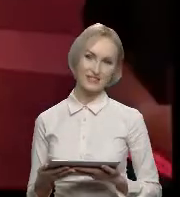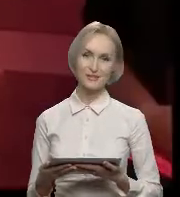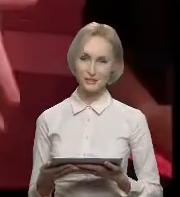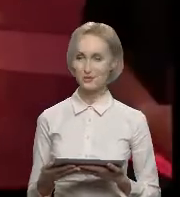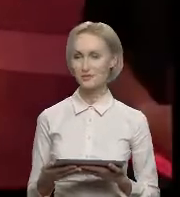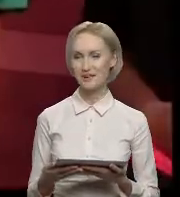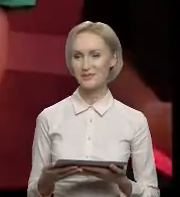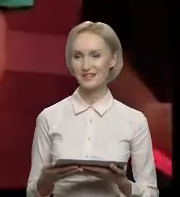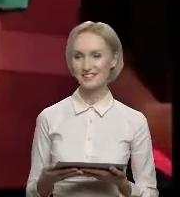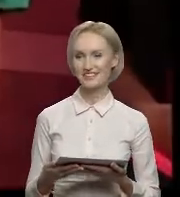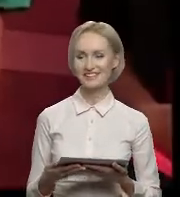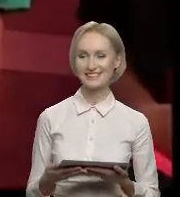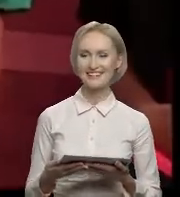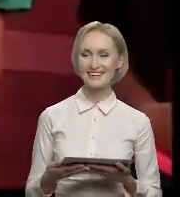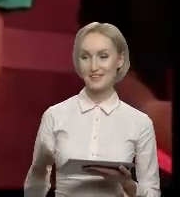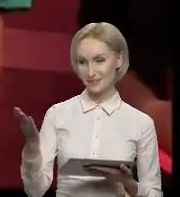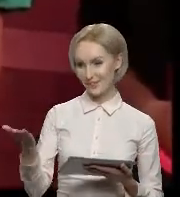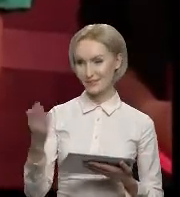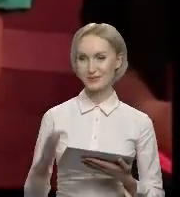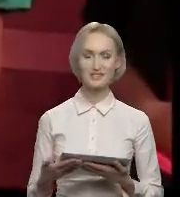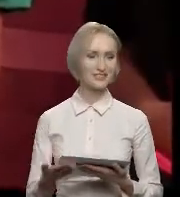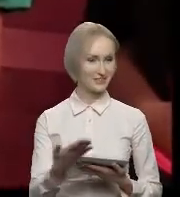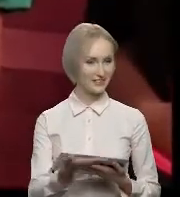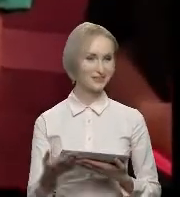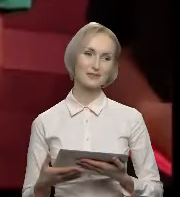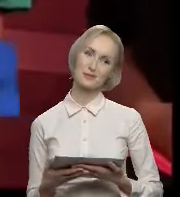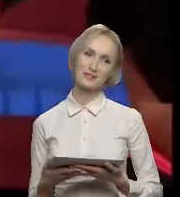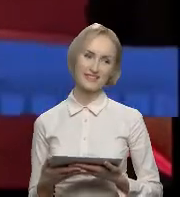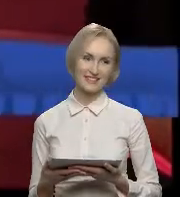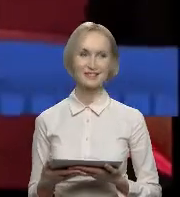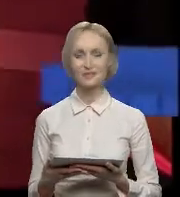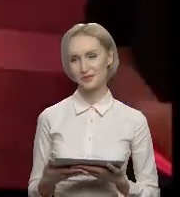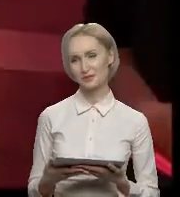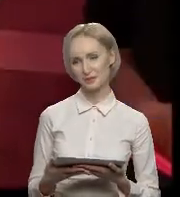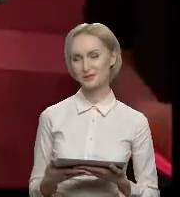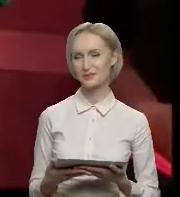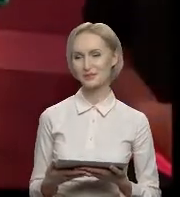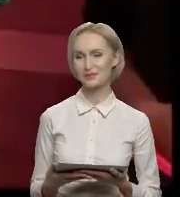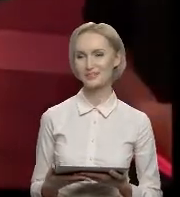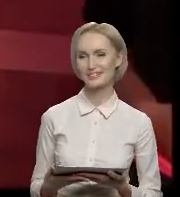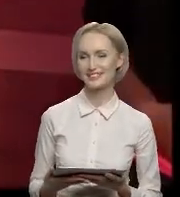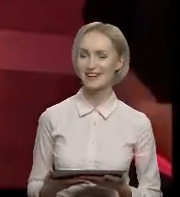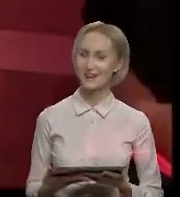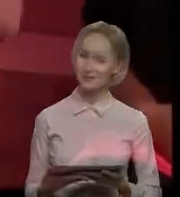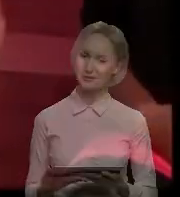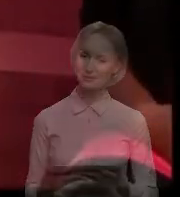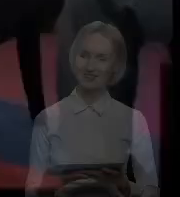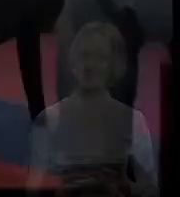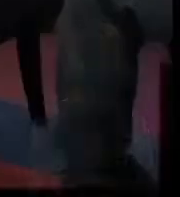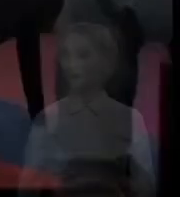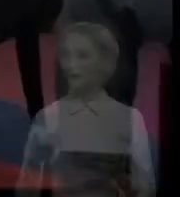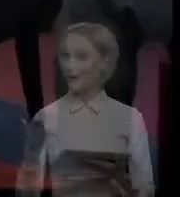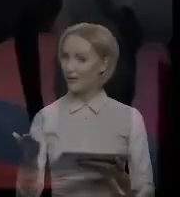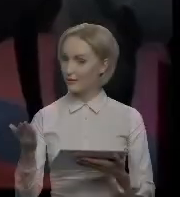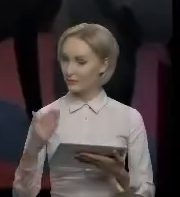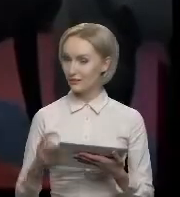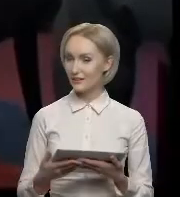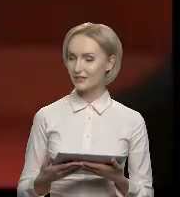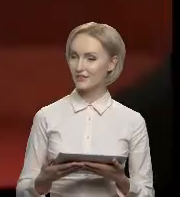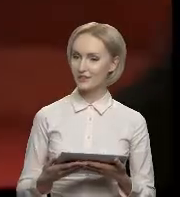just put one? Why didn't you say it ain't? Come on, think about it. That baby looks just like me. Oh, please.